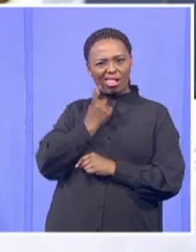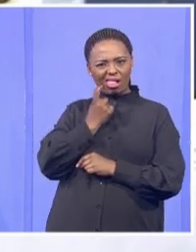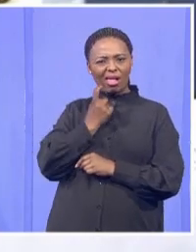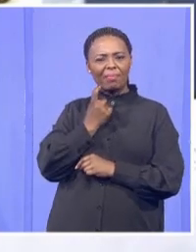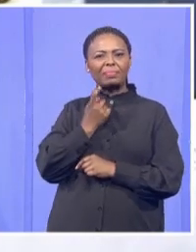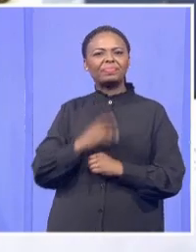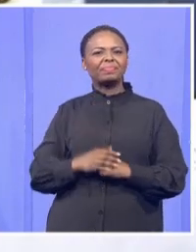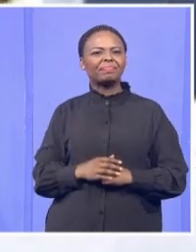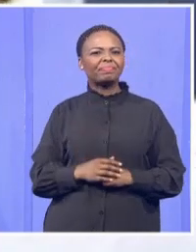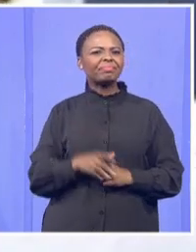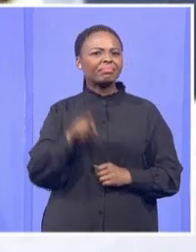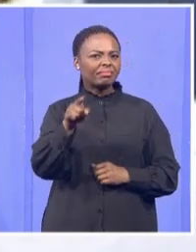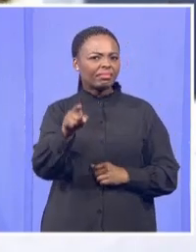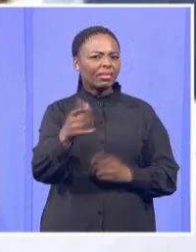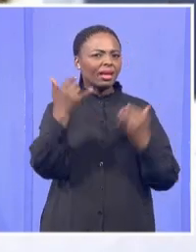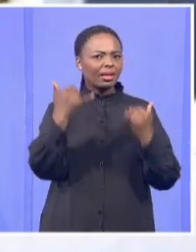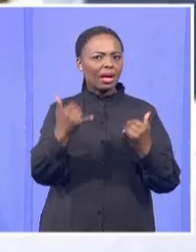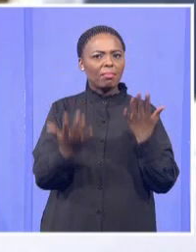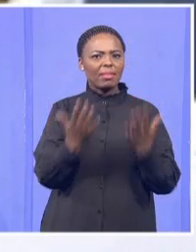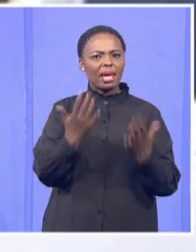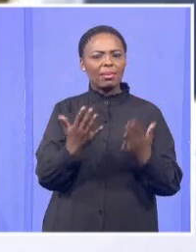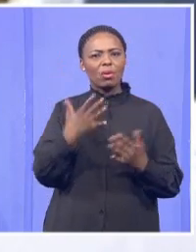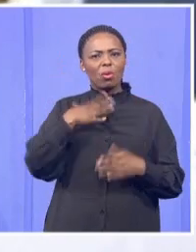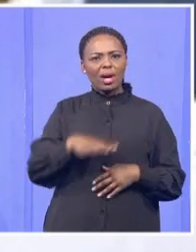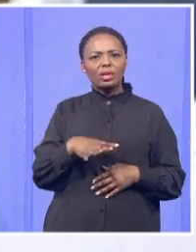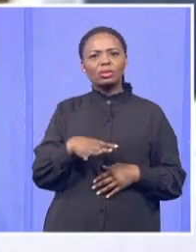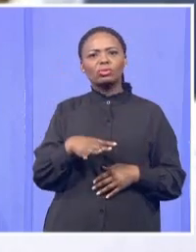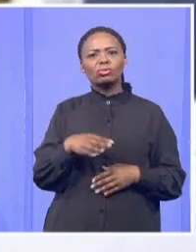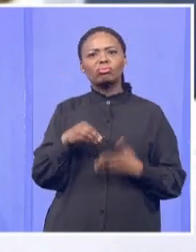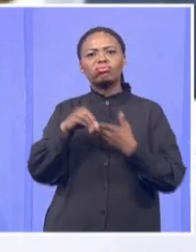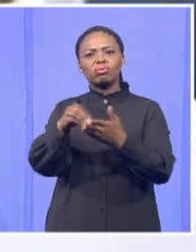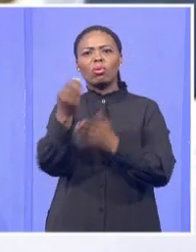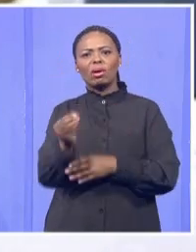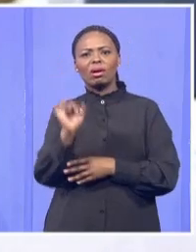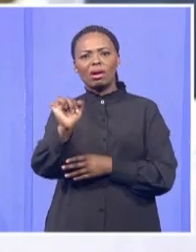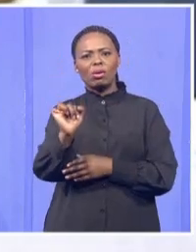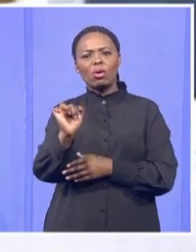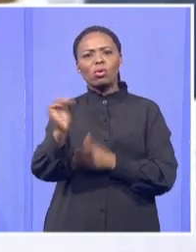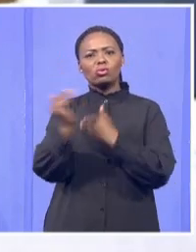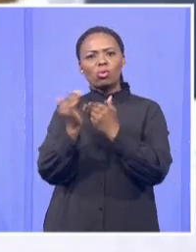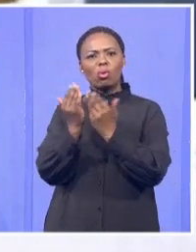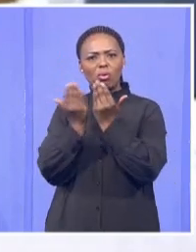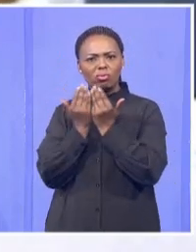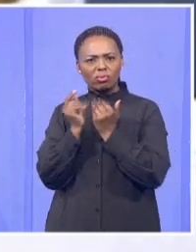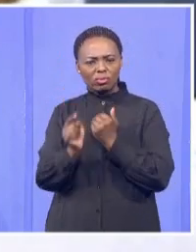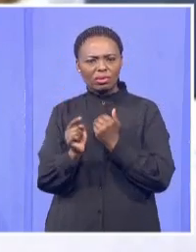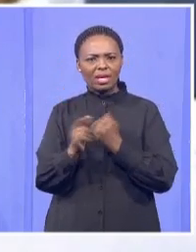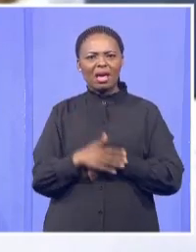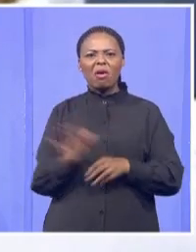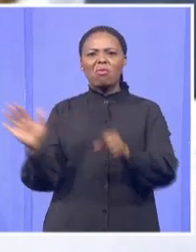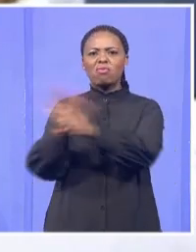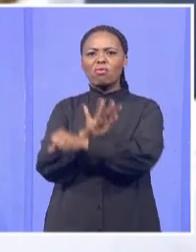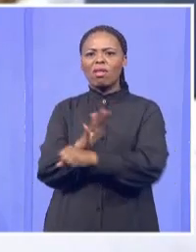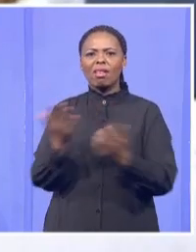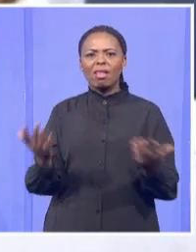If you want to take your child to not live high, it's full. Where do we take you?